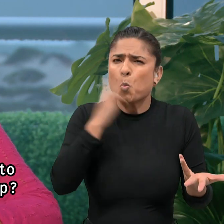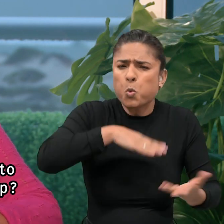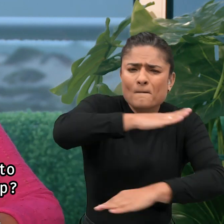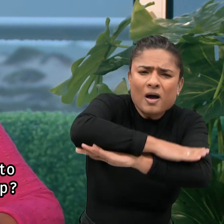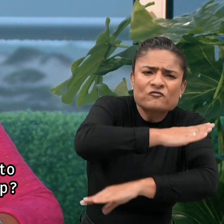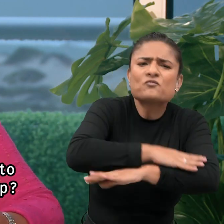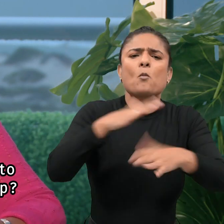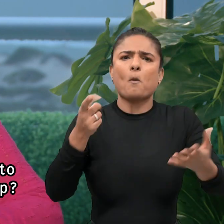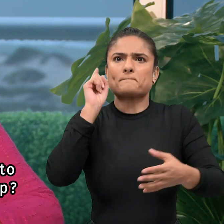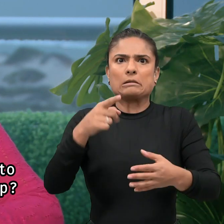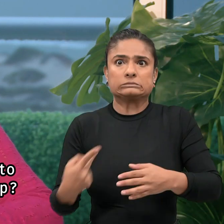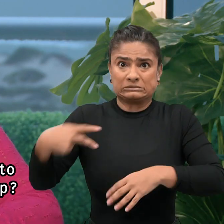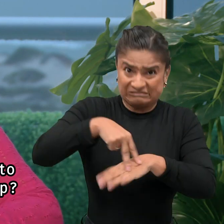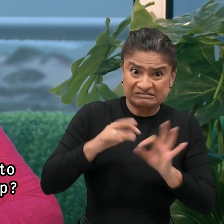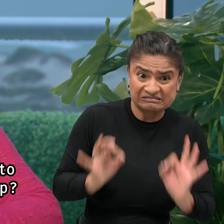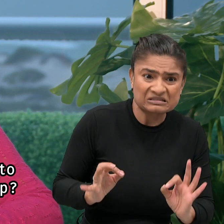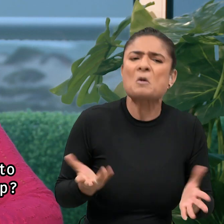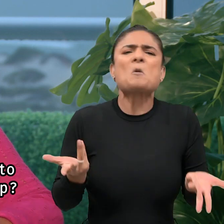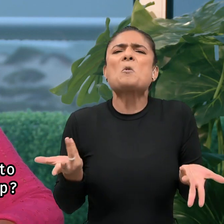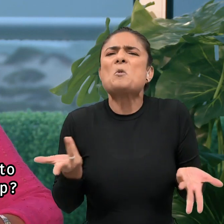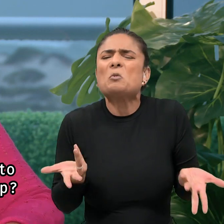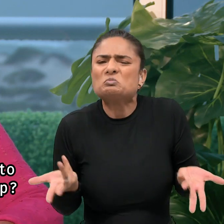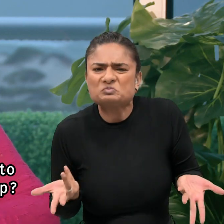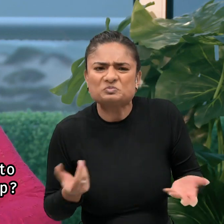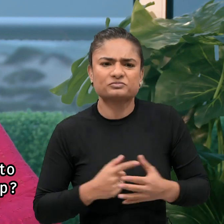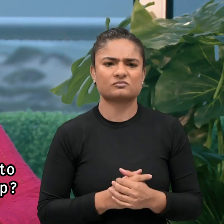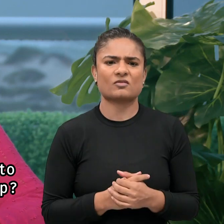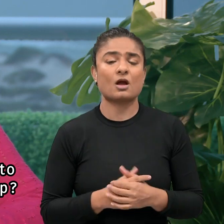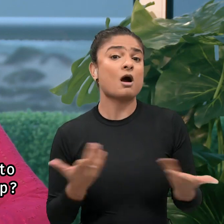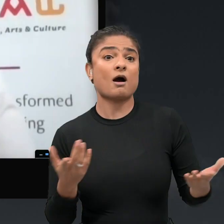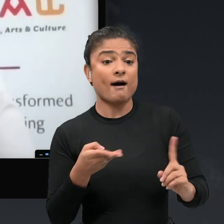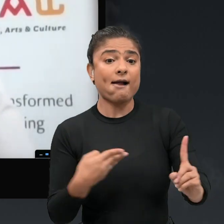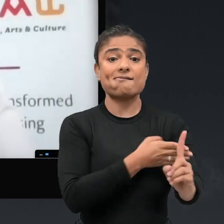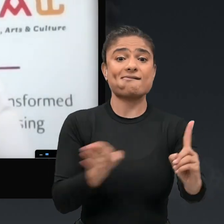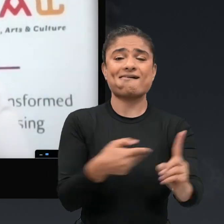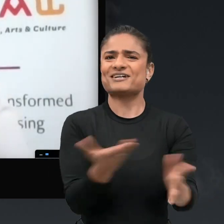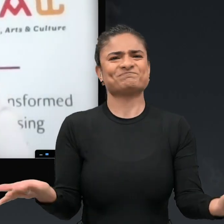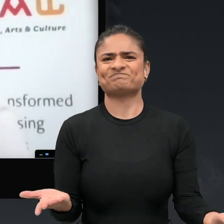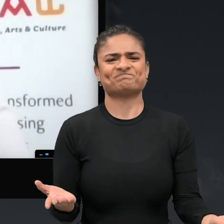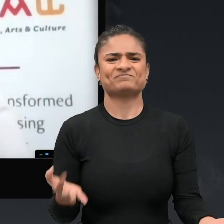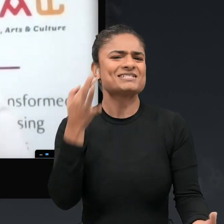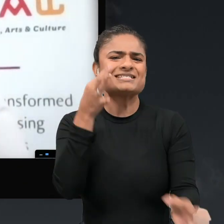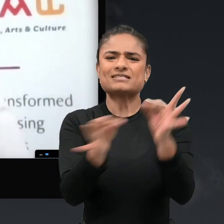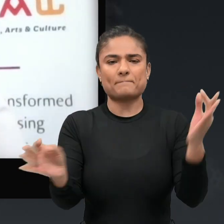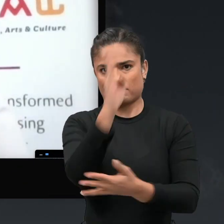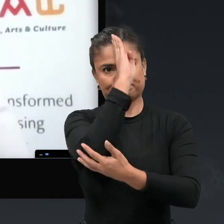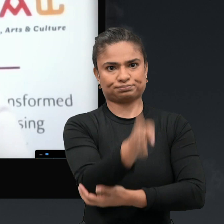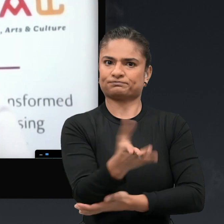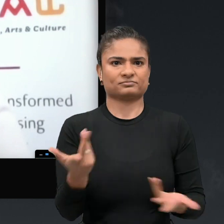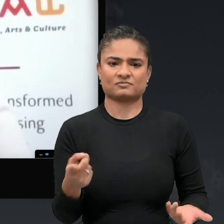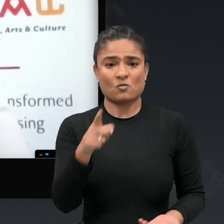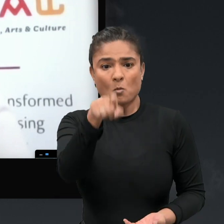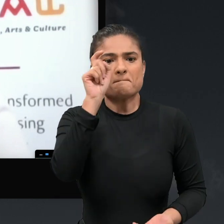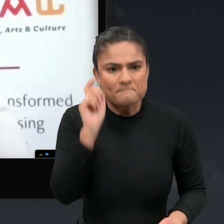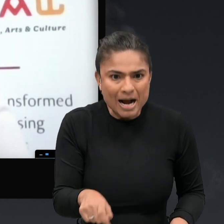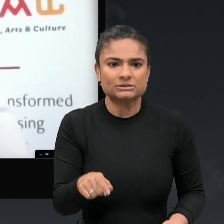they simply don't have that platform to shine, or they're afraid of stepping up? There's no ways about it. The only